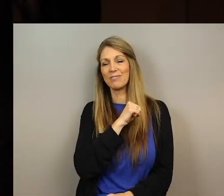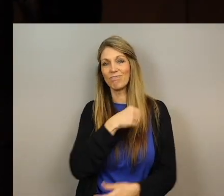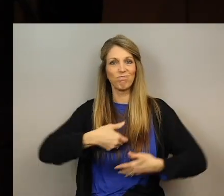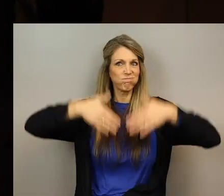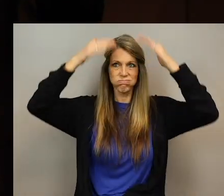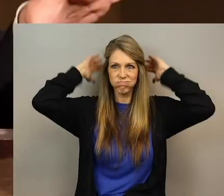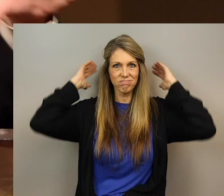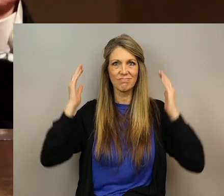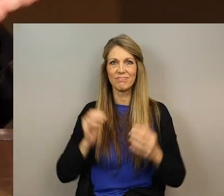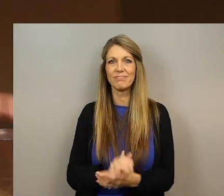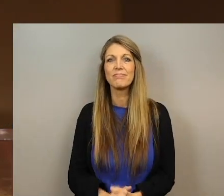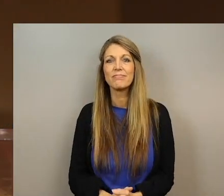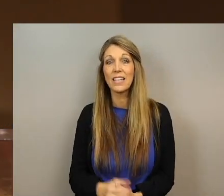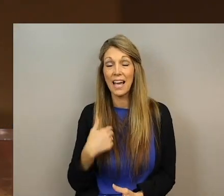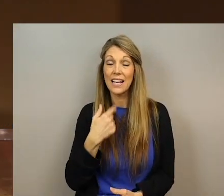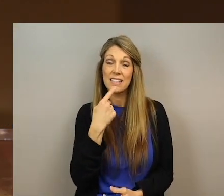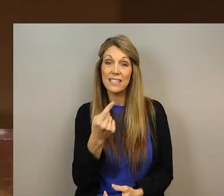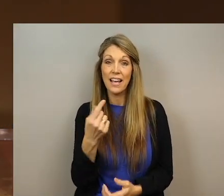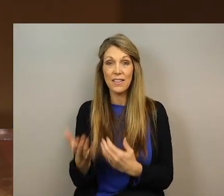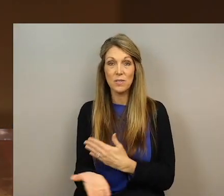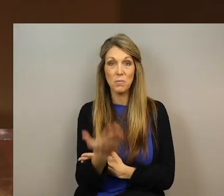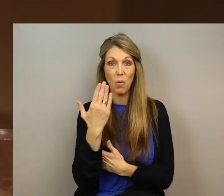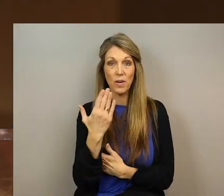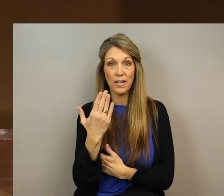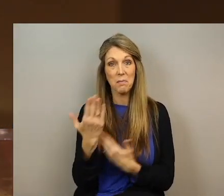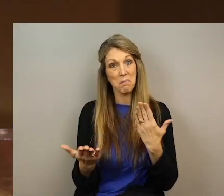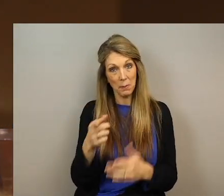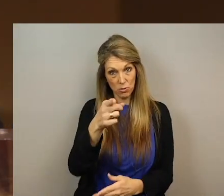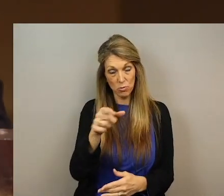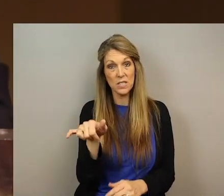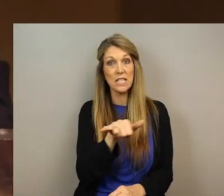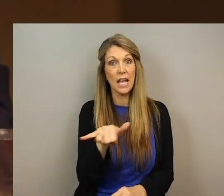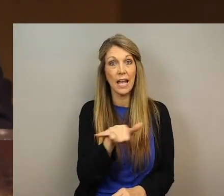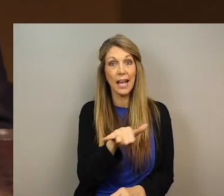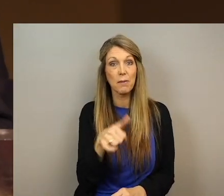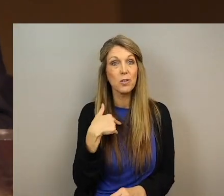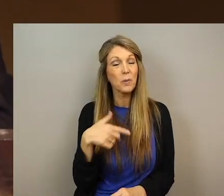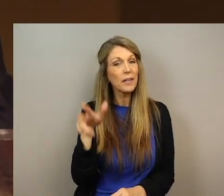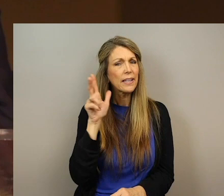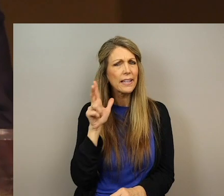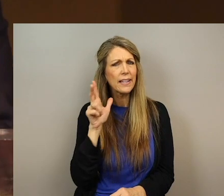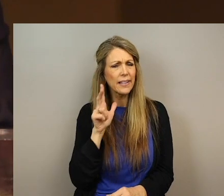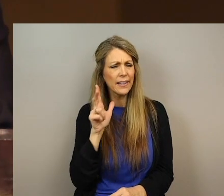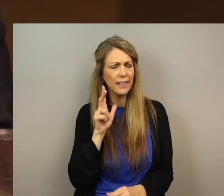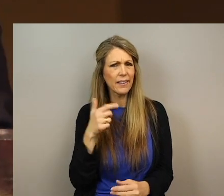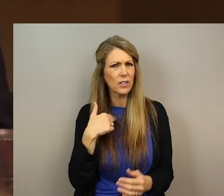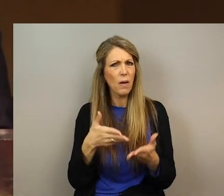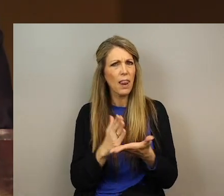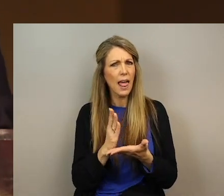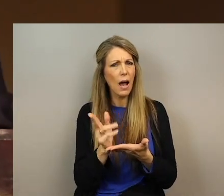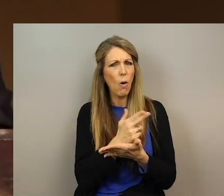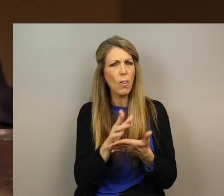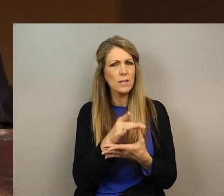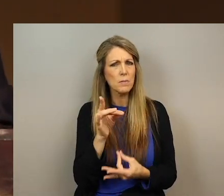entirely. Now, I say that this morning because, as I mentioned earlier, some of you are going to listen to us to this message this morning, and you're going to allow the Holy